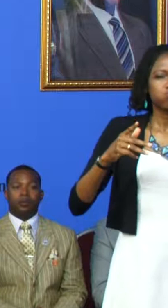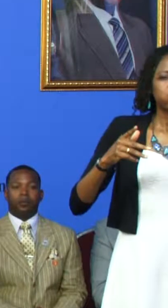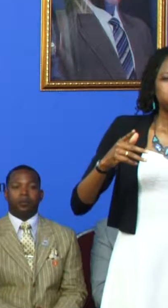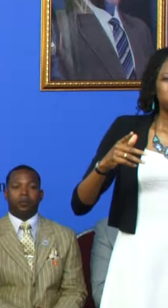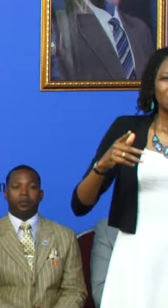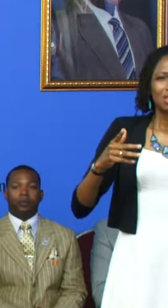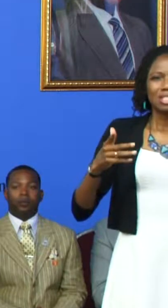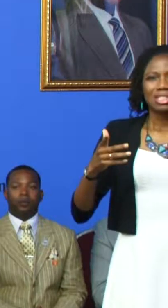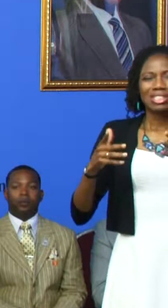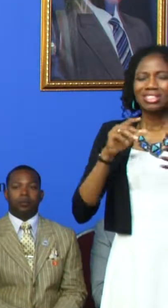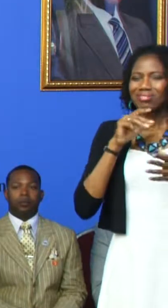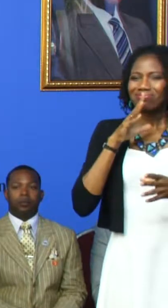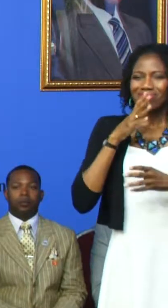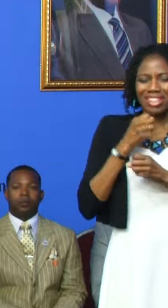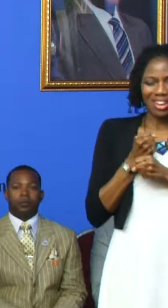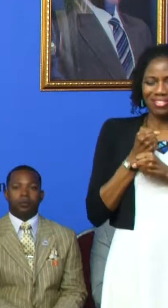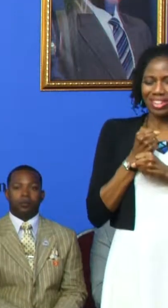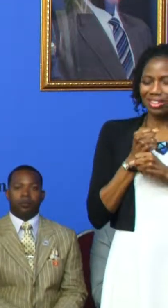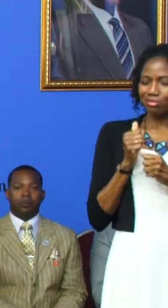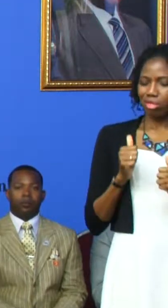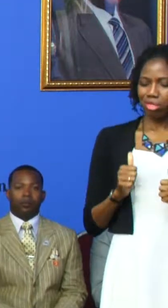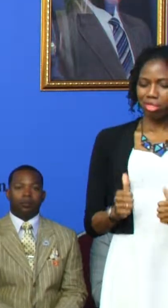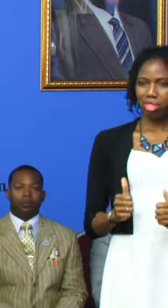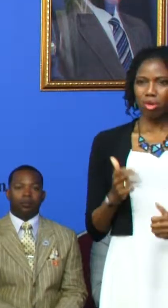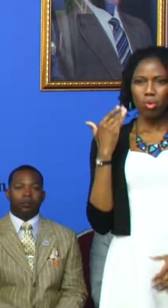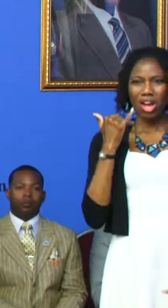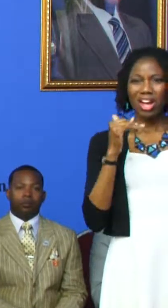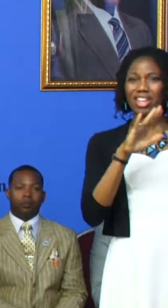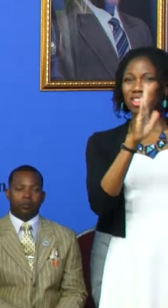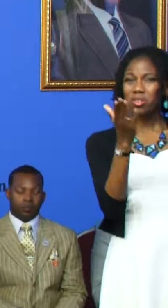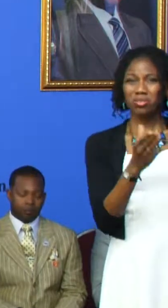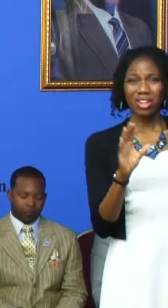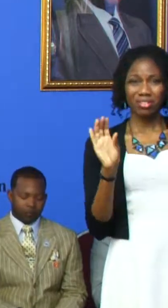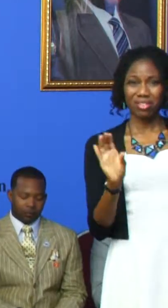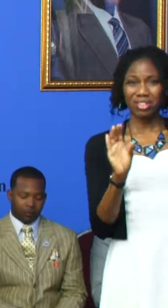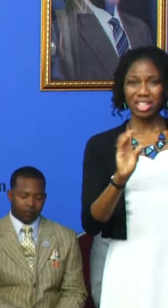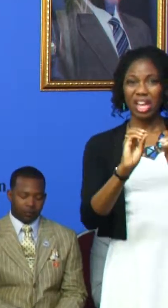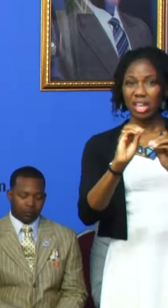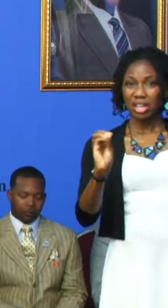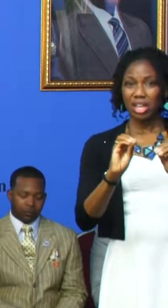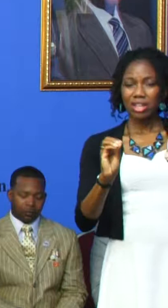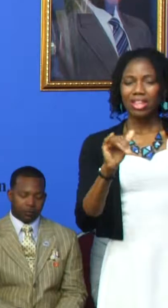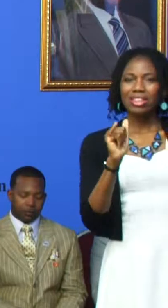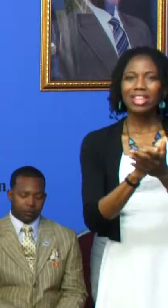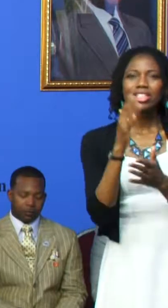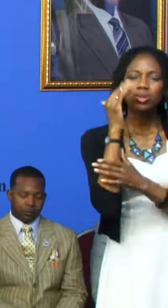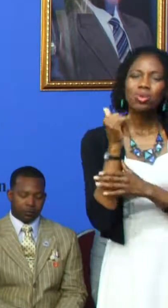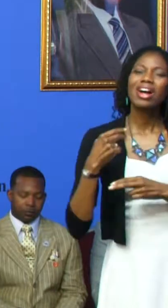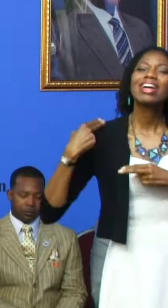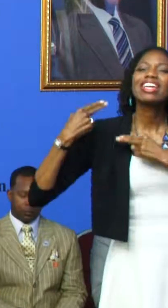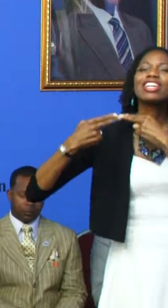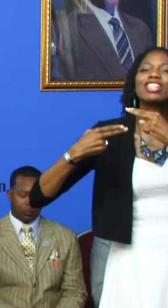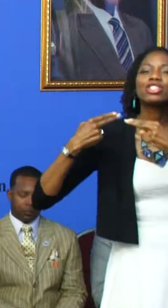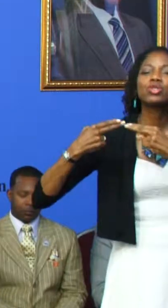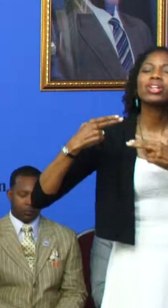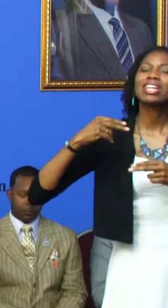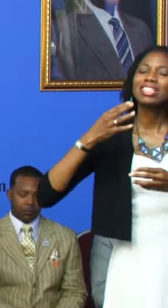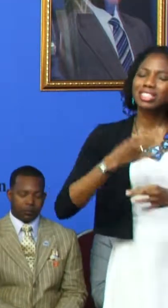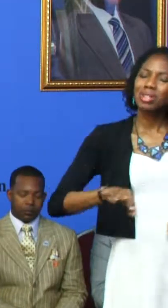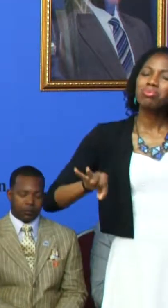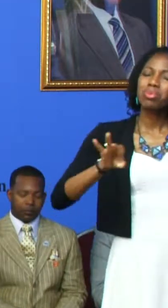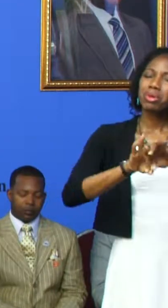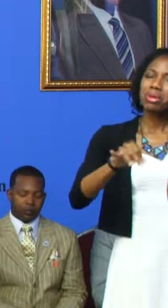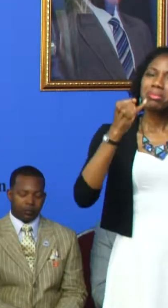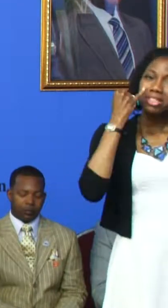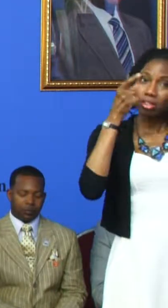lack the self-confidence because you've never done nothing, which is why history is important. Because if